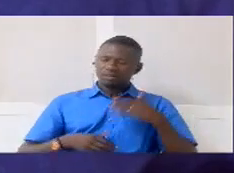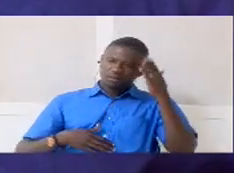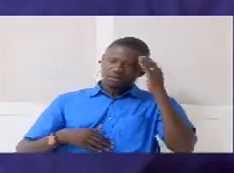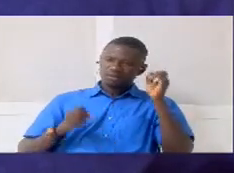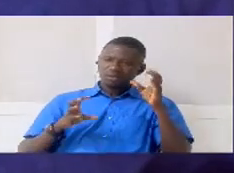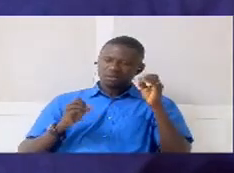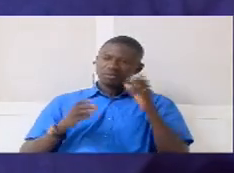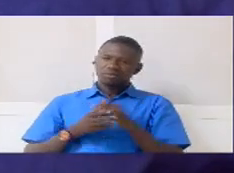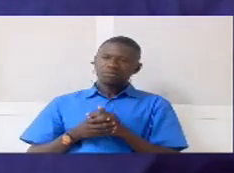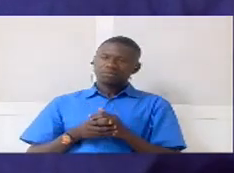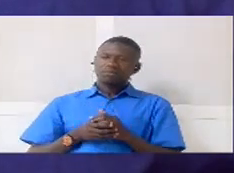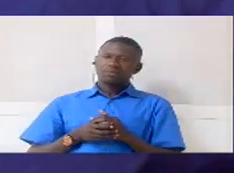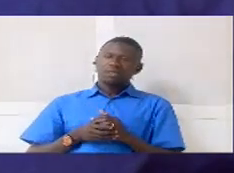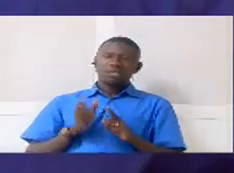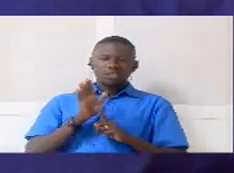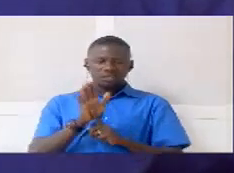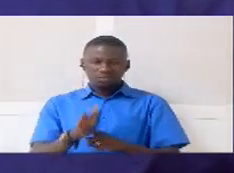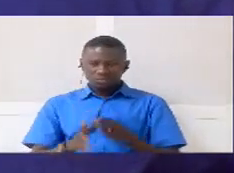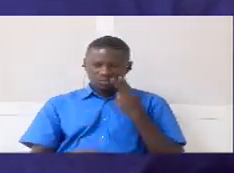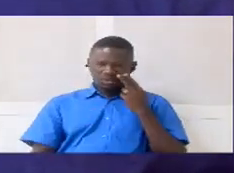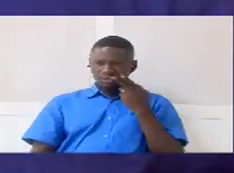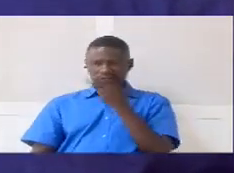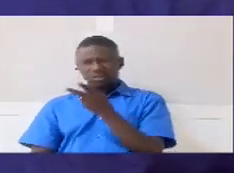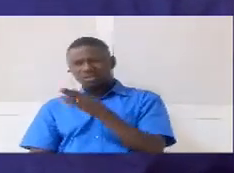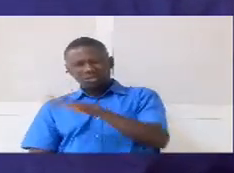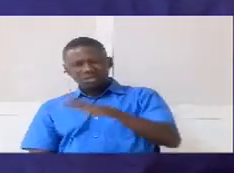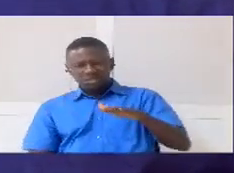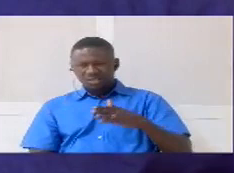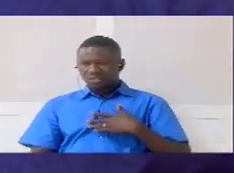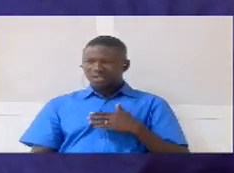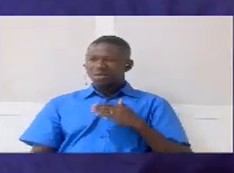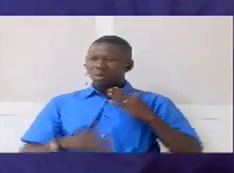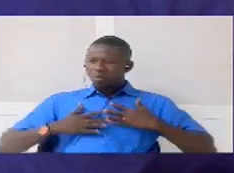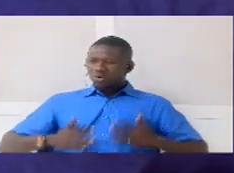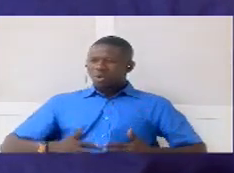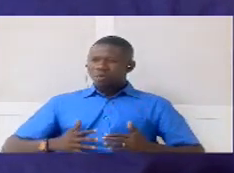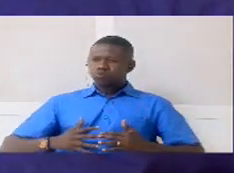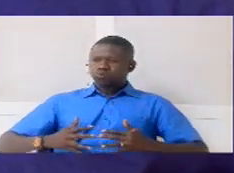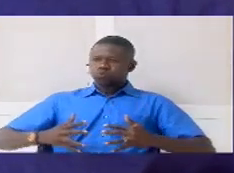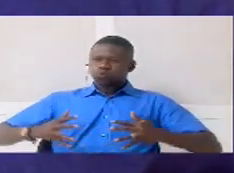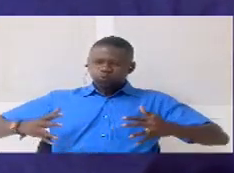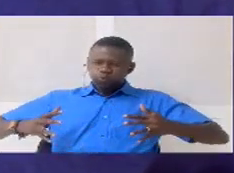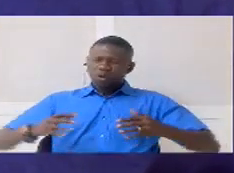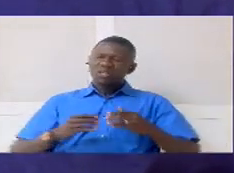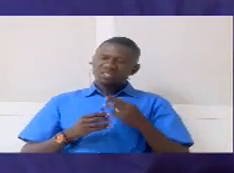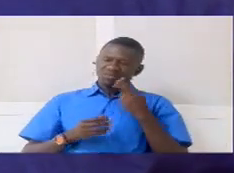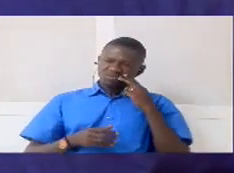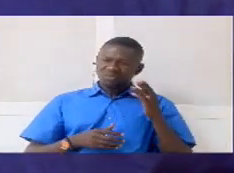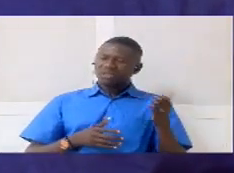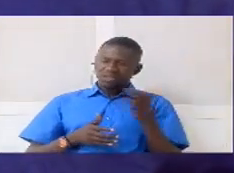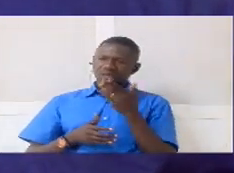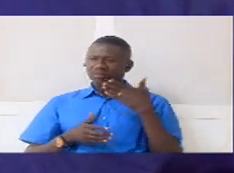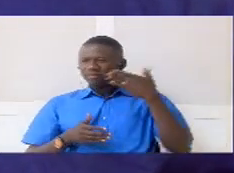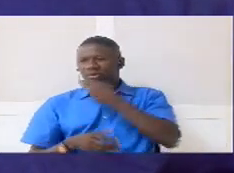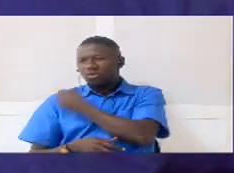ay gune yu bari seen yaram bi ñu ngay neewi da nga yobul hopital be sonu ni data corda dol to santol to ka je la dindiwol ni balo be kata anu ka